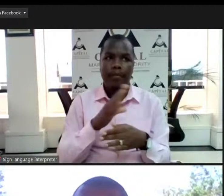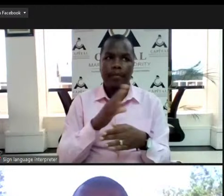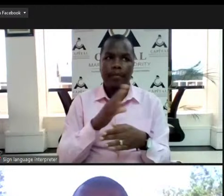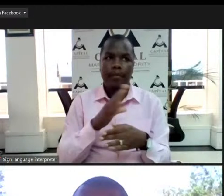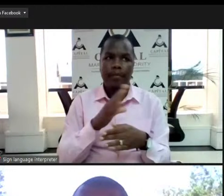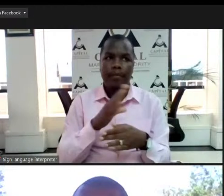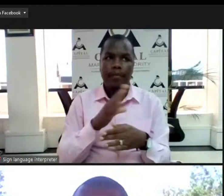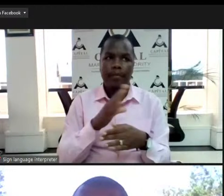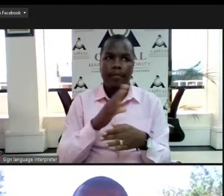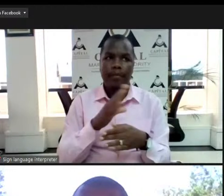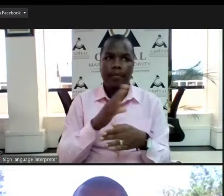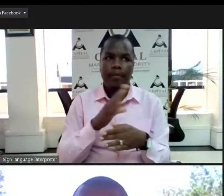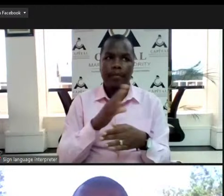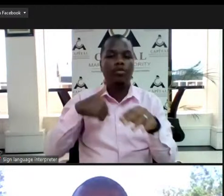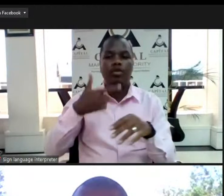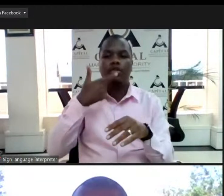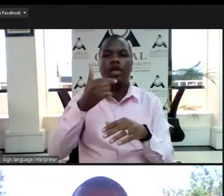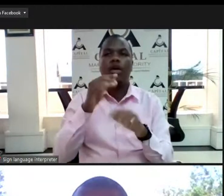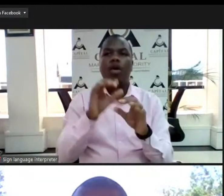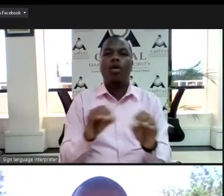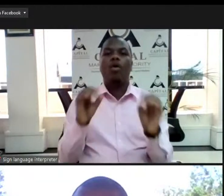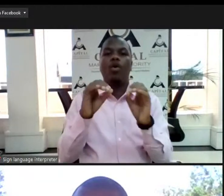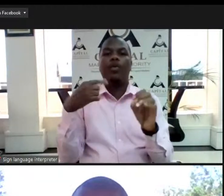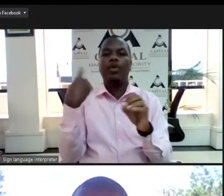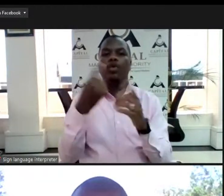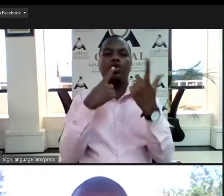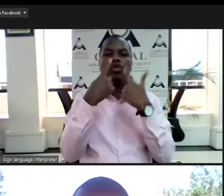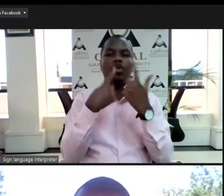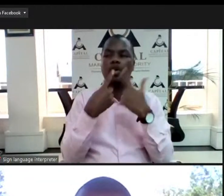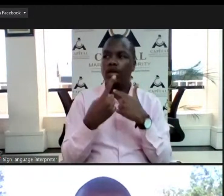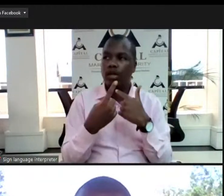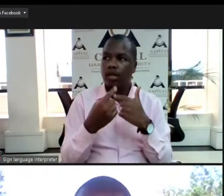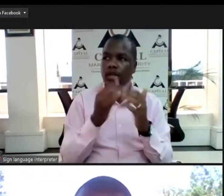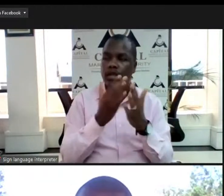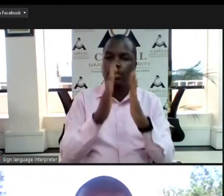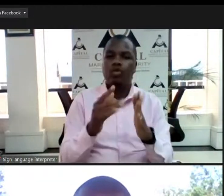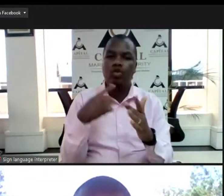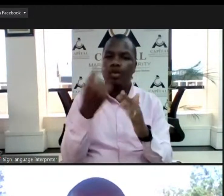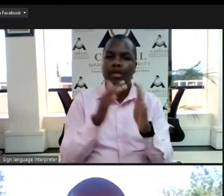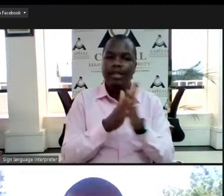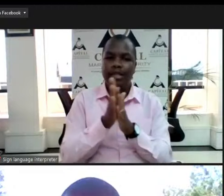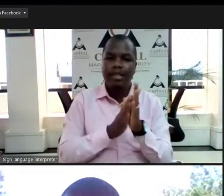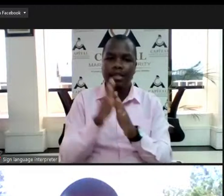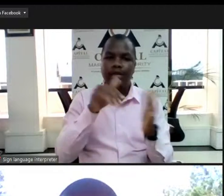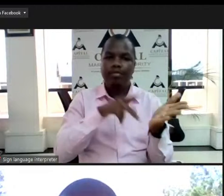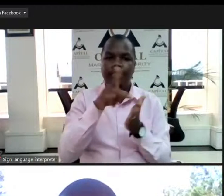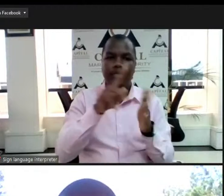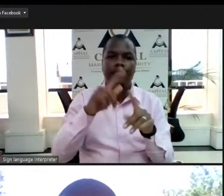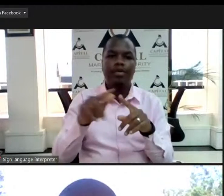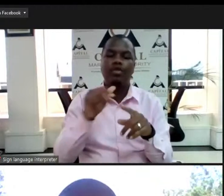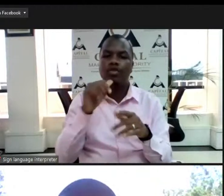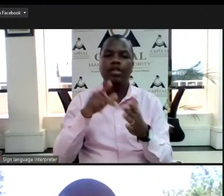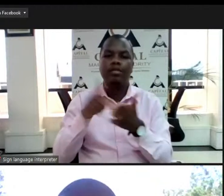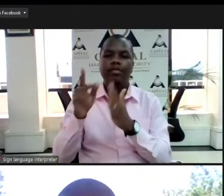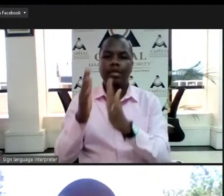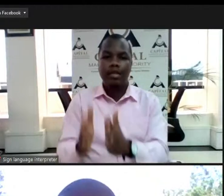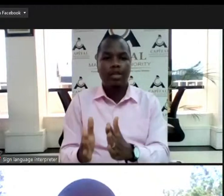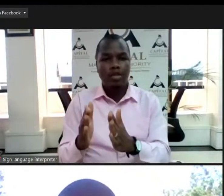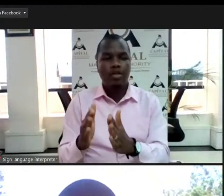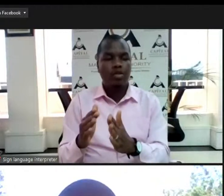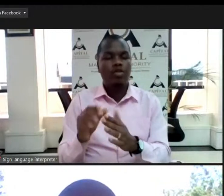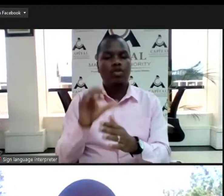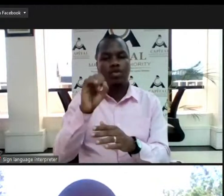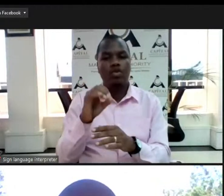themselves. Sometimes we say, oh, we're only talking, somebody's only interested in the remittance, but not the remitters, the shoe wearer.